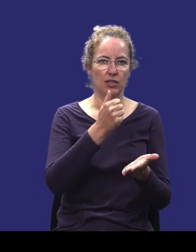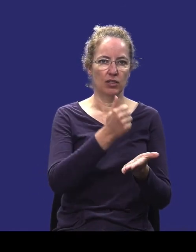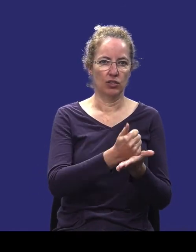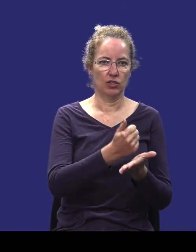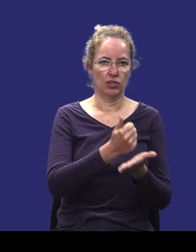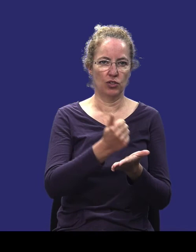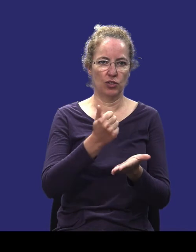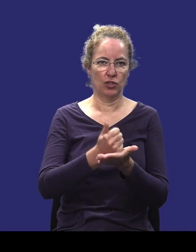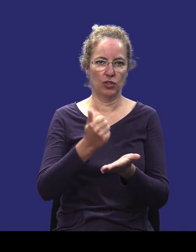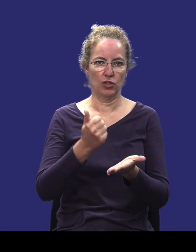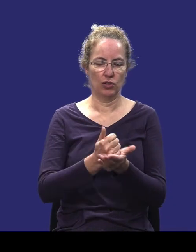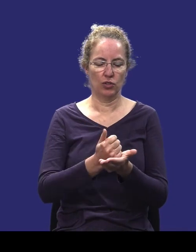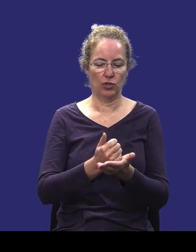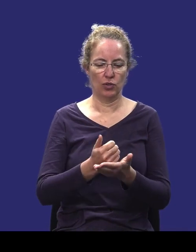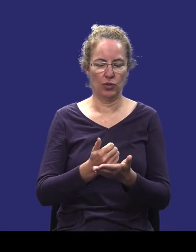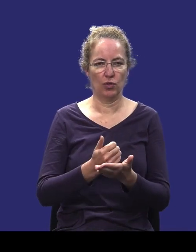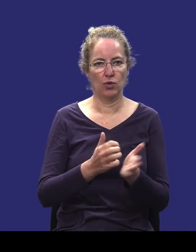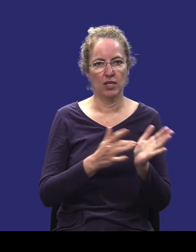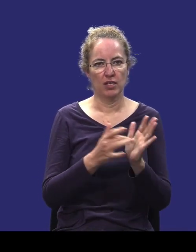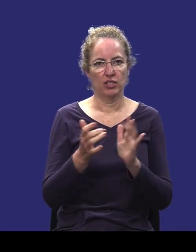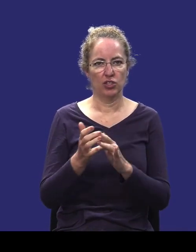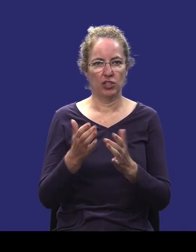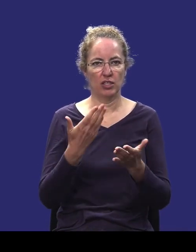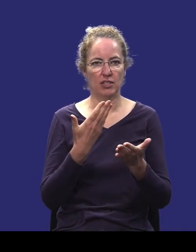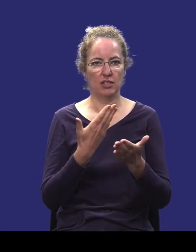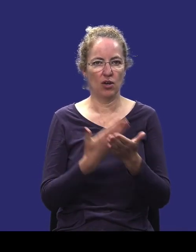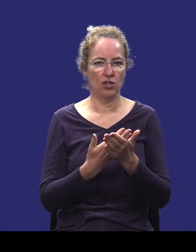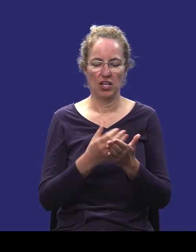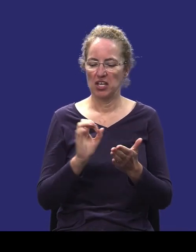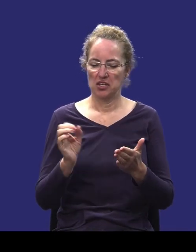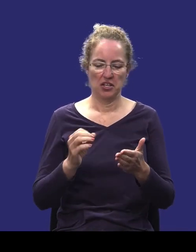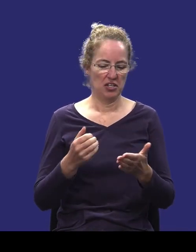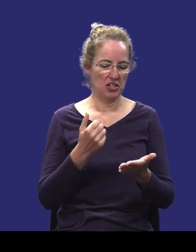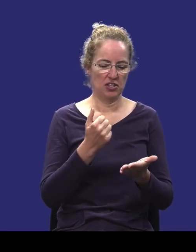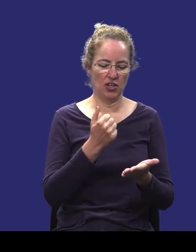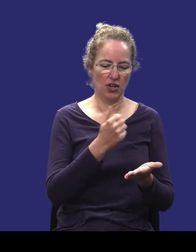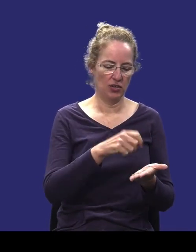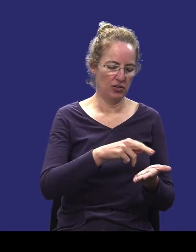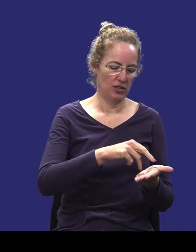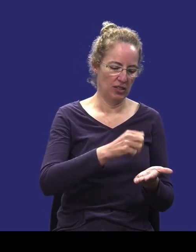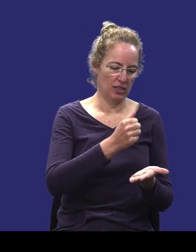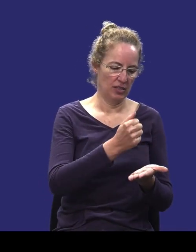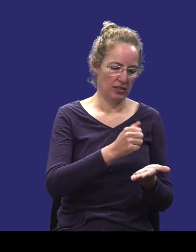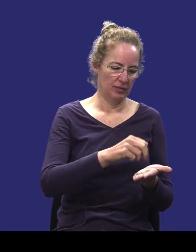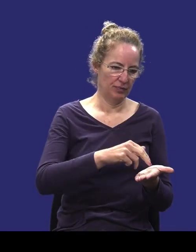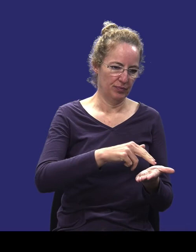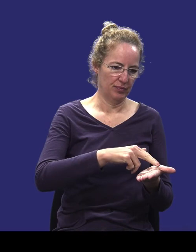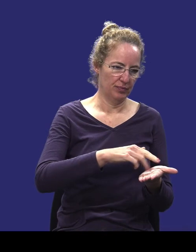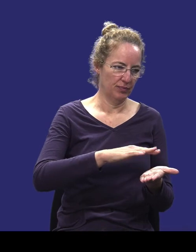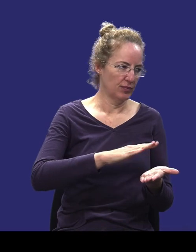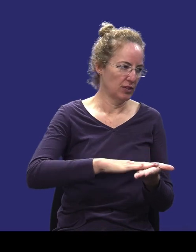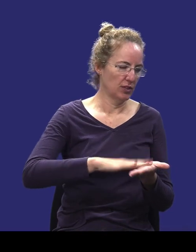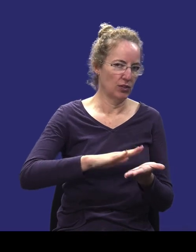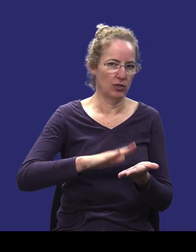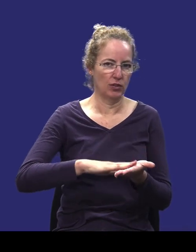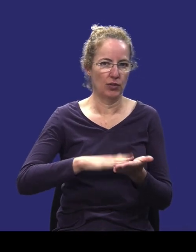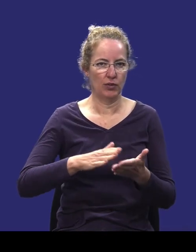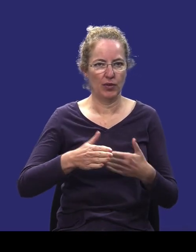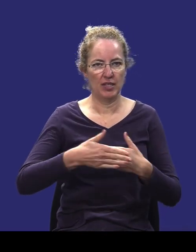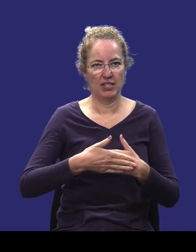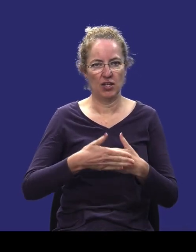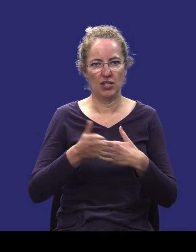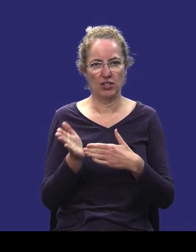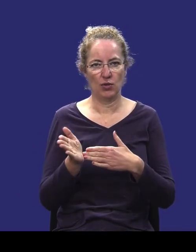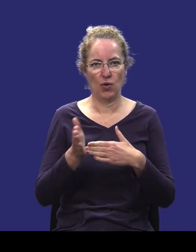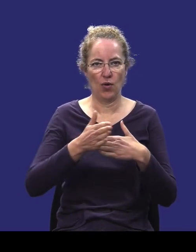verse. Remember when you're gluing, not to put glue on the insides of the doors, otherwise they won't be able to open and close.